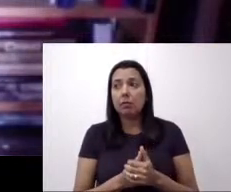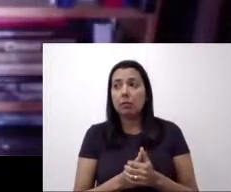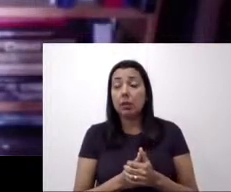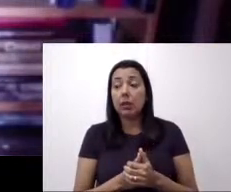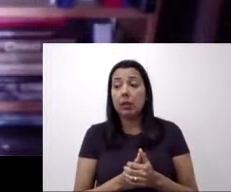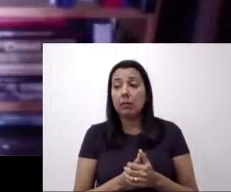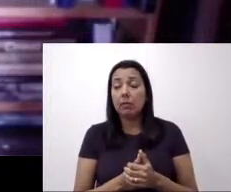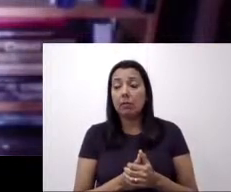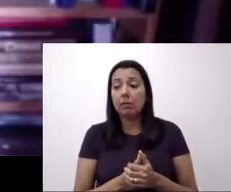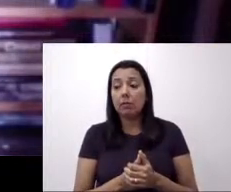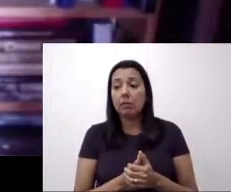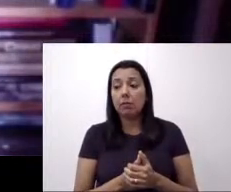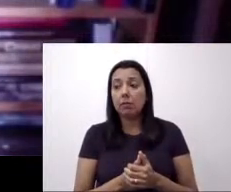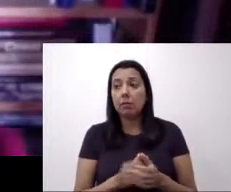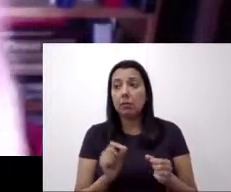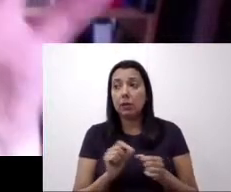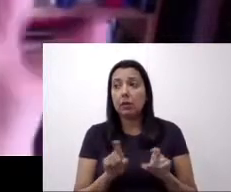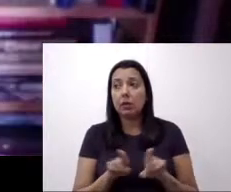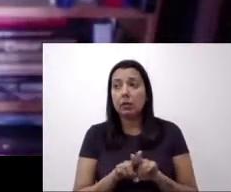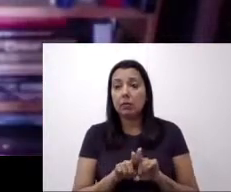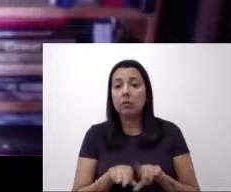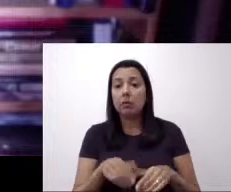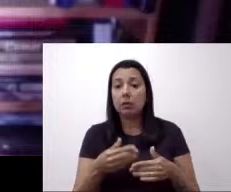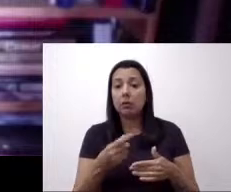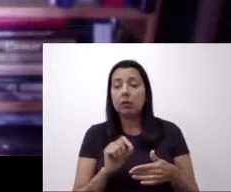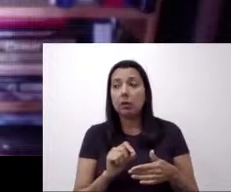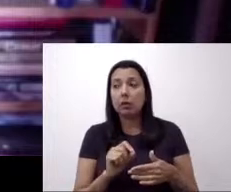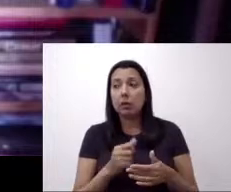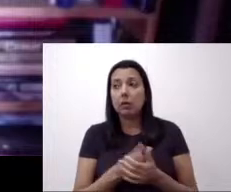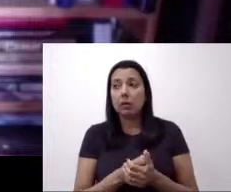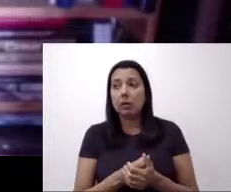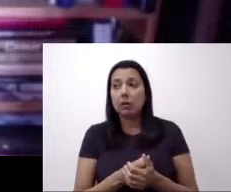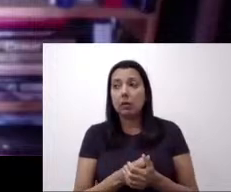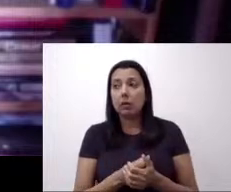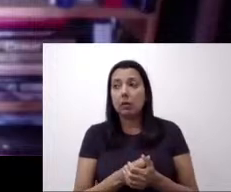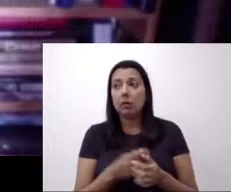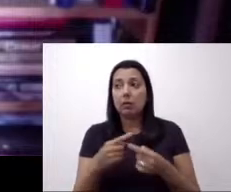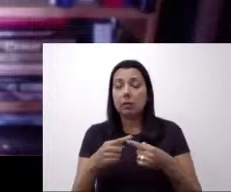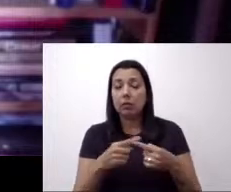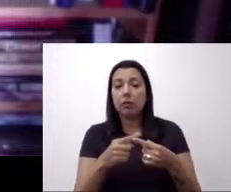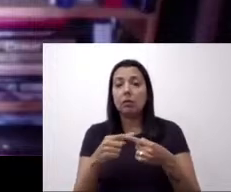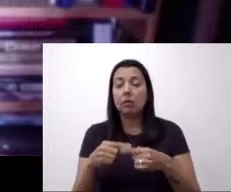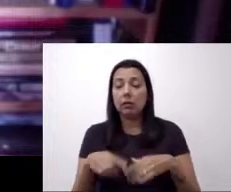promoting measures that put women's rights